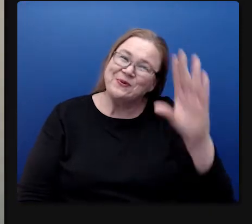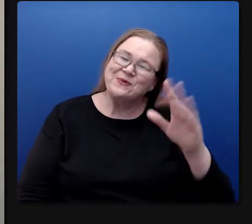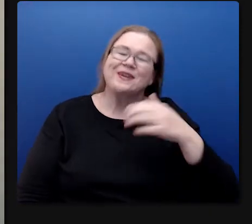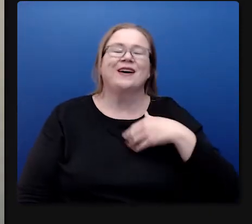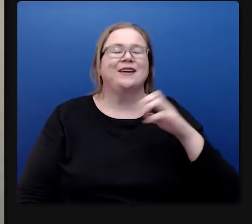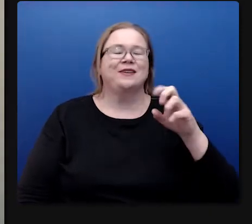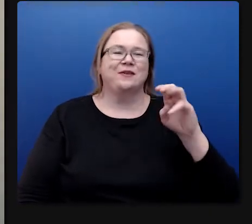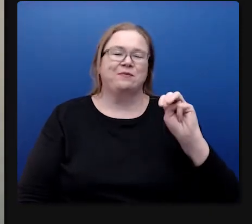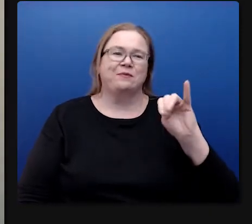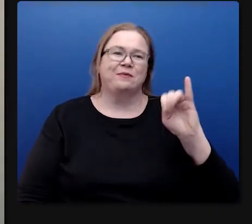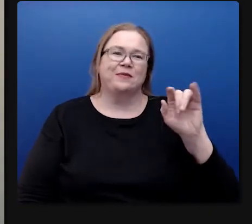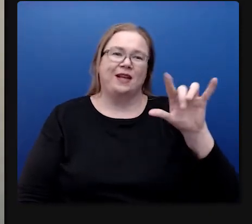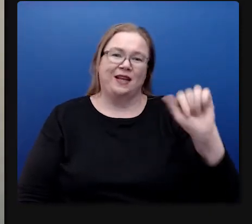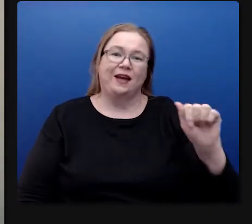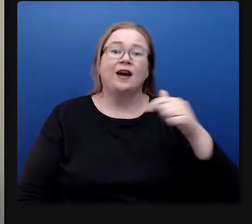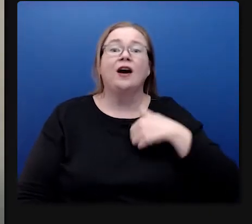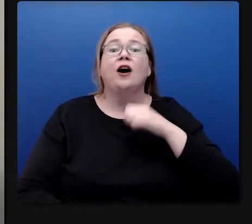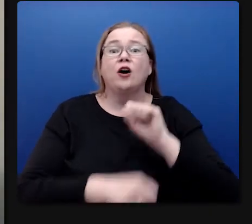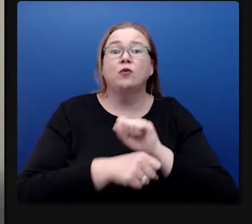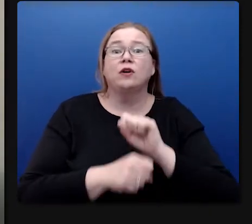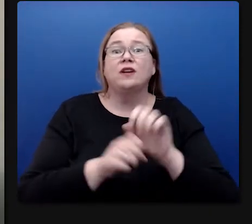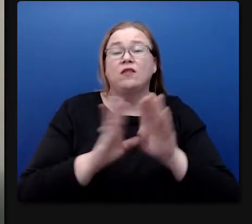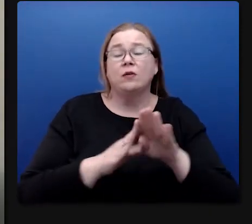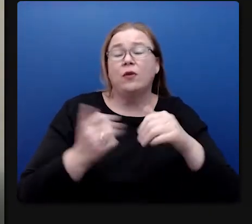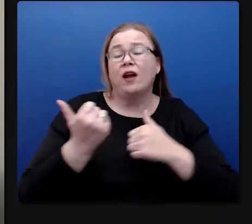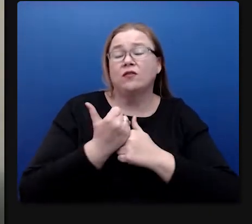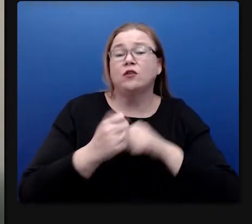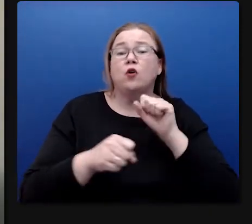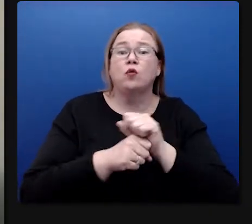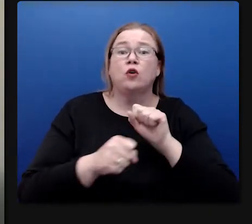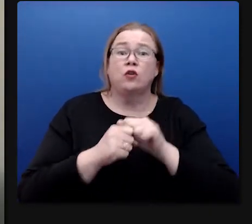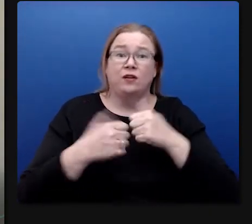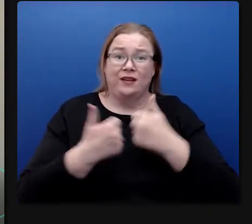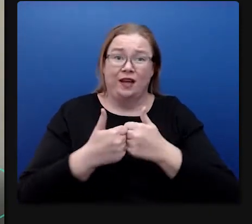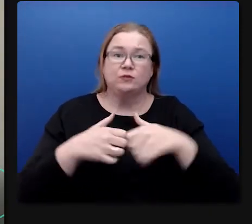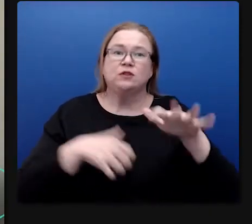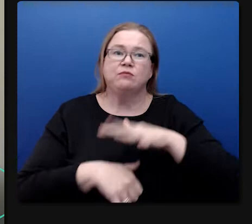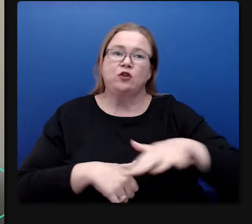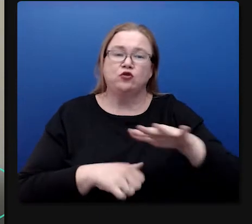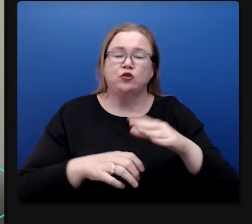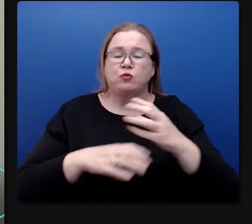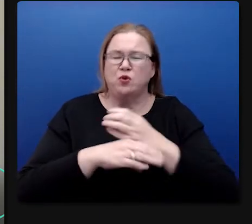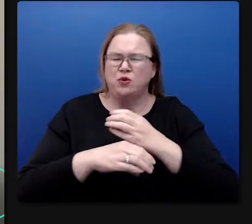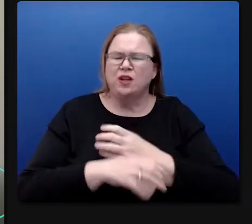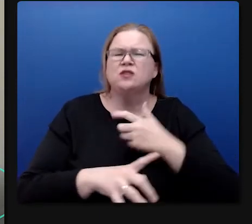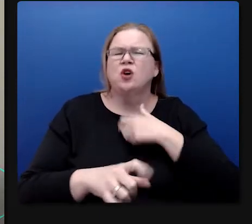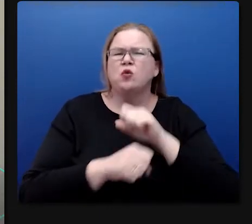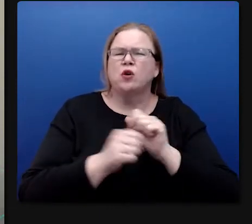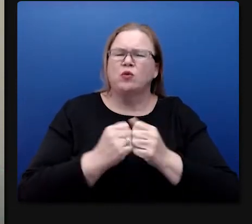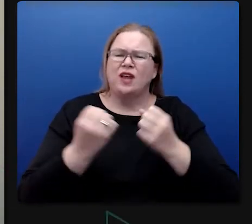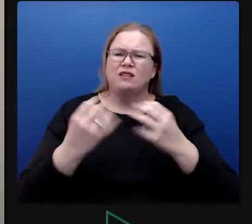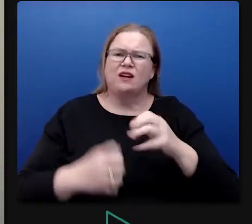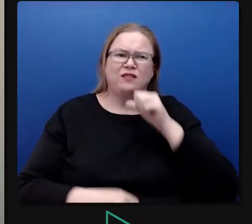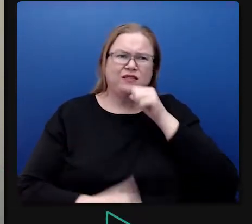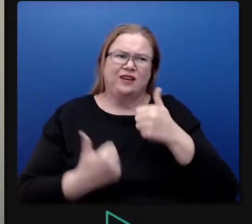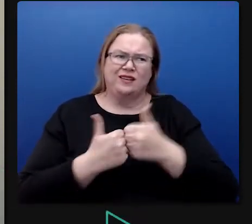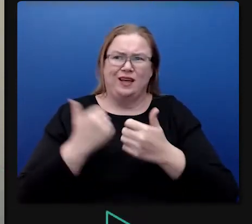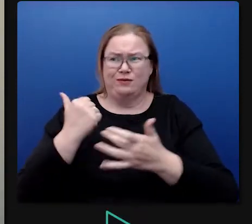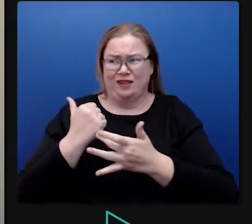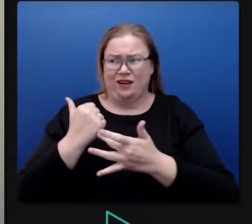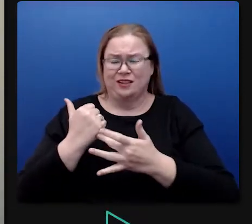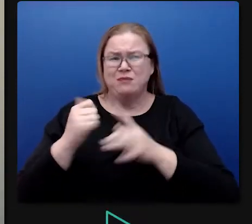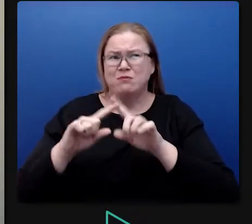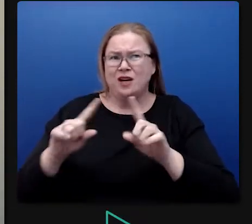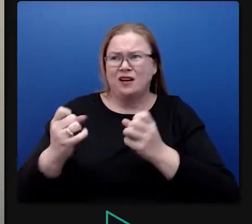Hi all, I'm Amelia. I work as a developer advocate focused on games and spatial computing. So I work with a lot of non-game